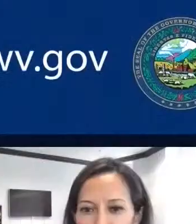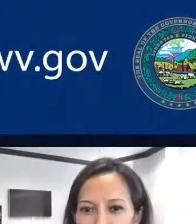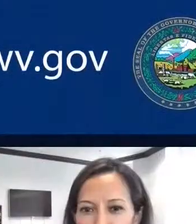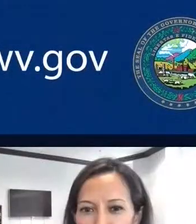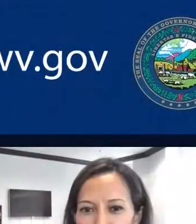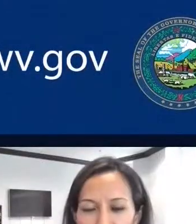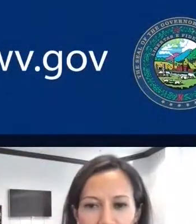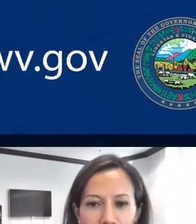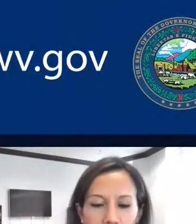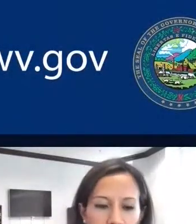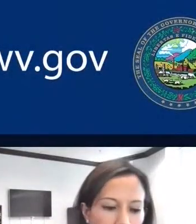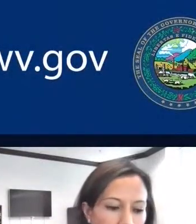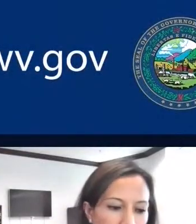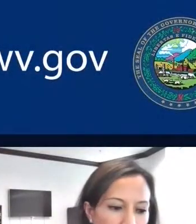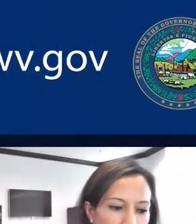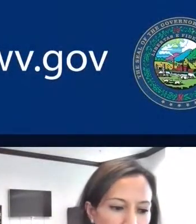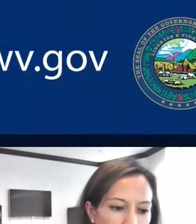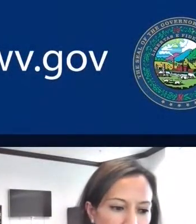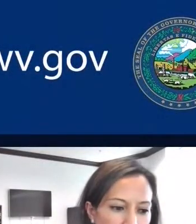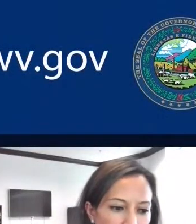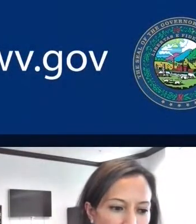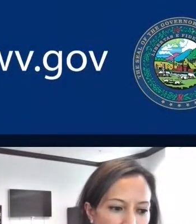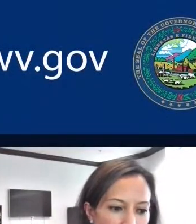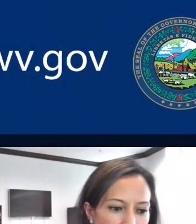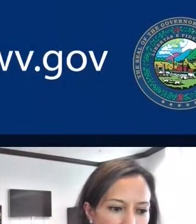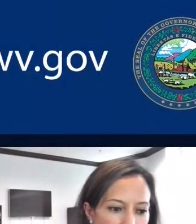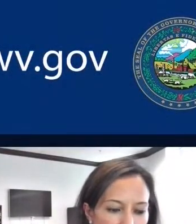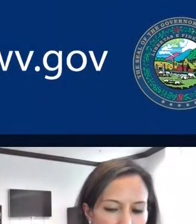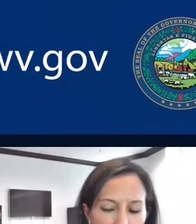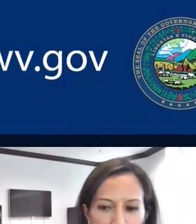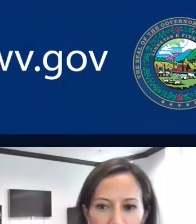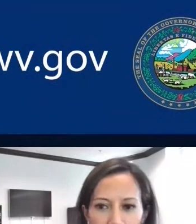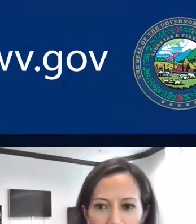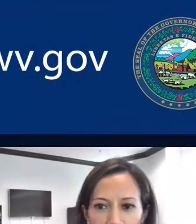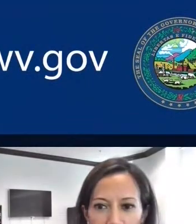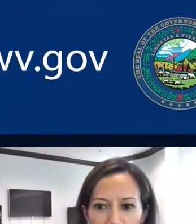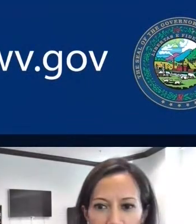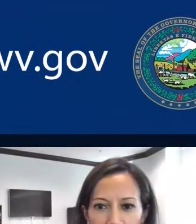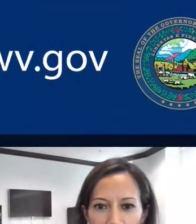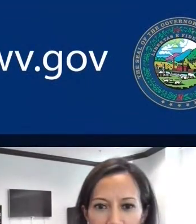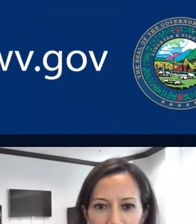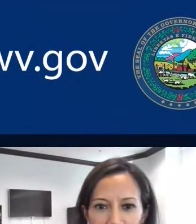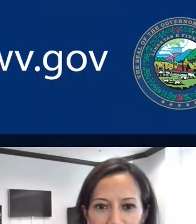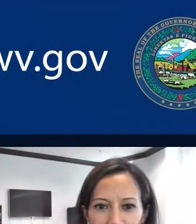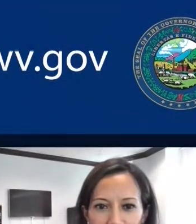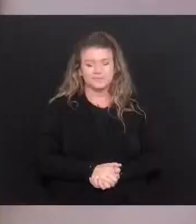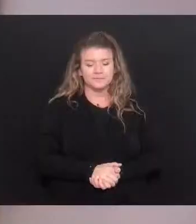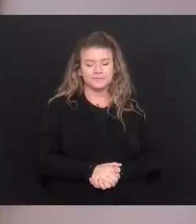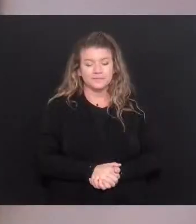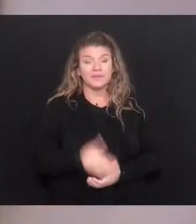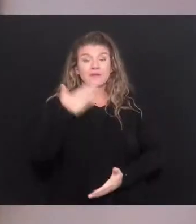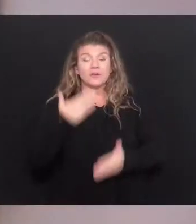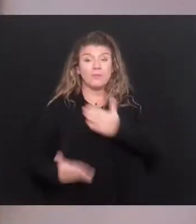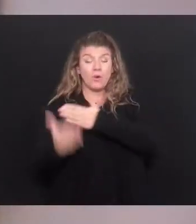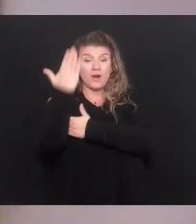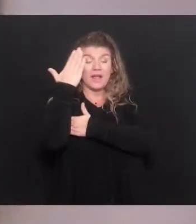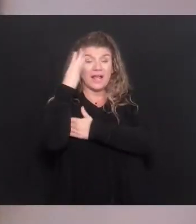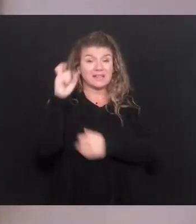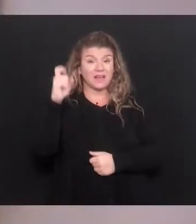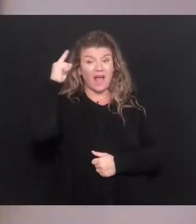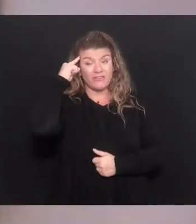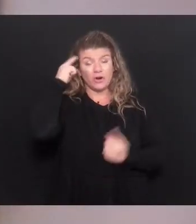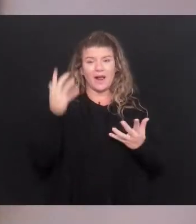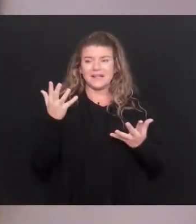All right, thank you, Governor. Let's now go to Dr. Clay Marsh, our coronavirus czar. Good morning. And as the governor has